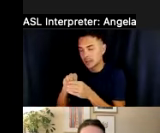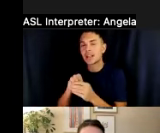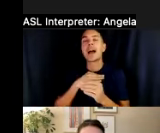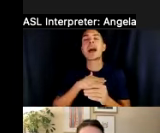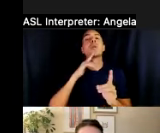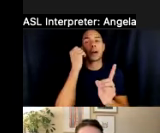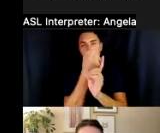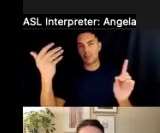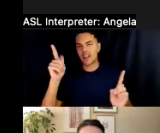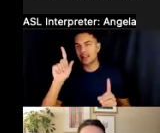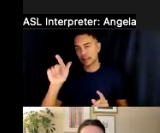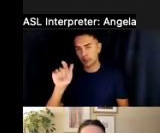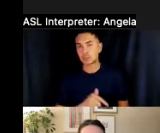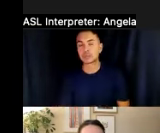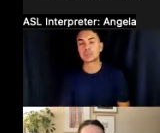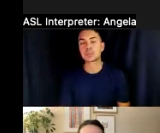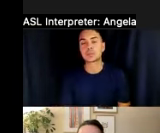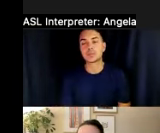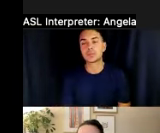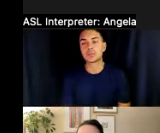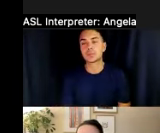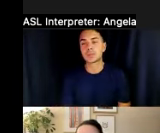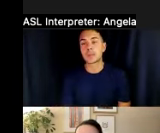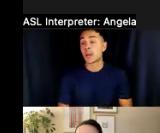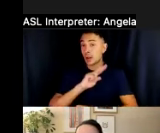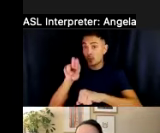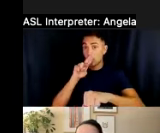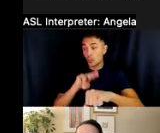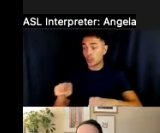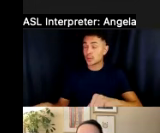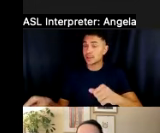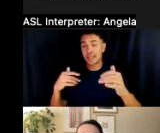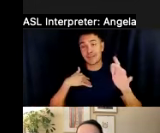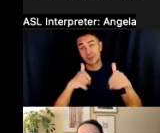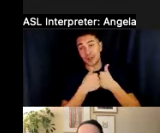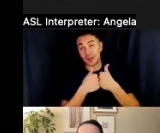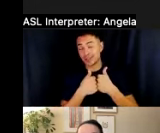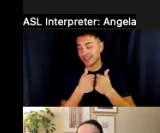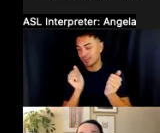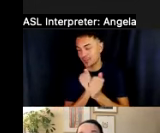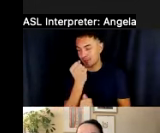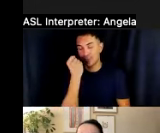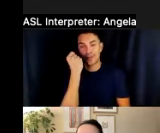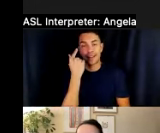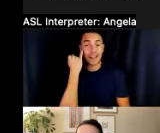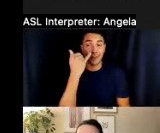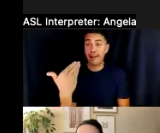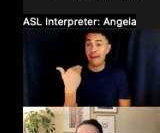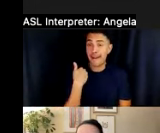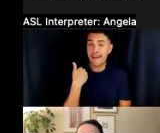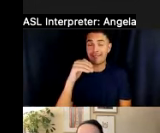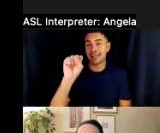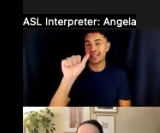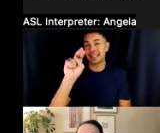little bit later on. Of course, there's always a challenge about understanding if you even have a SANE